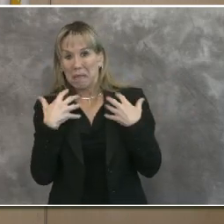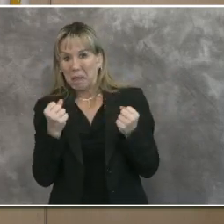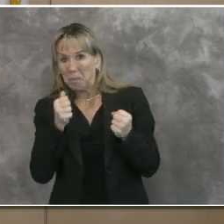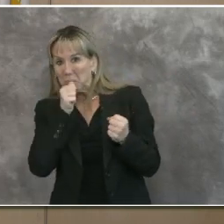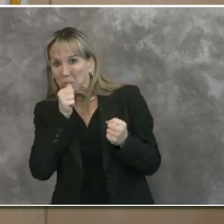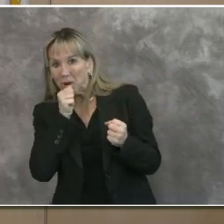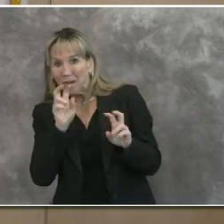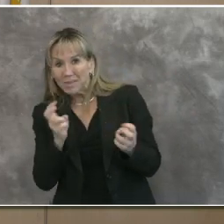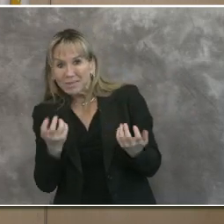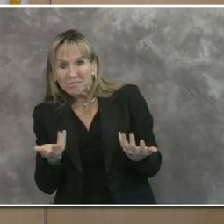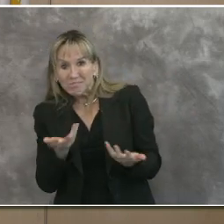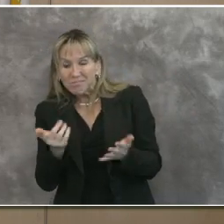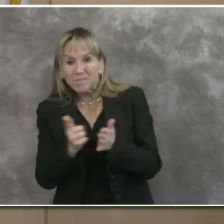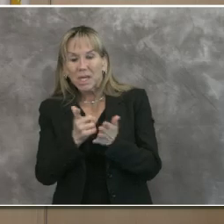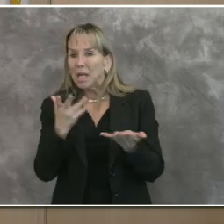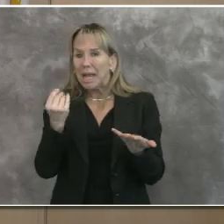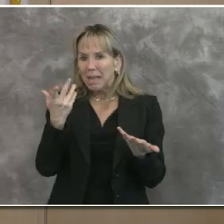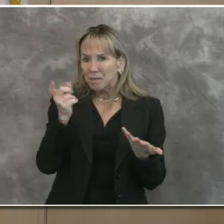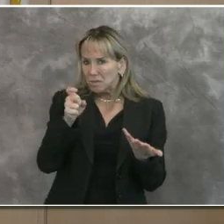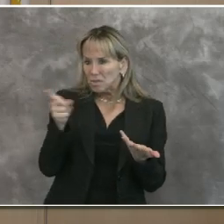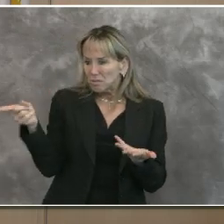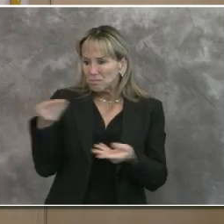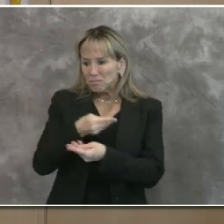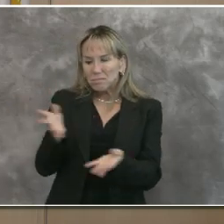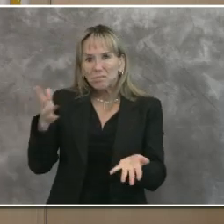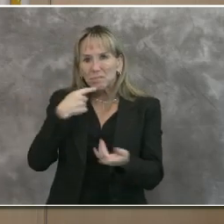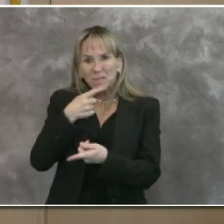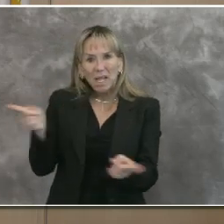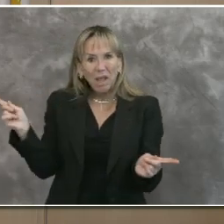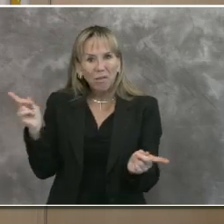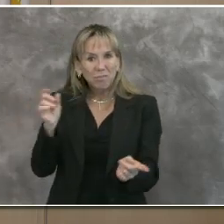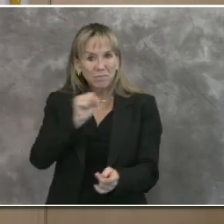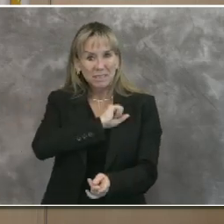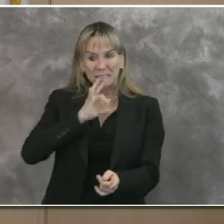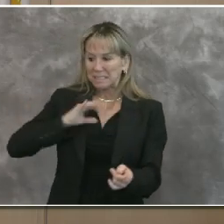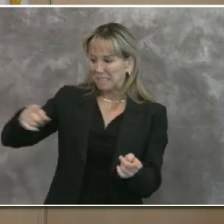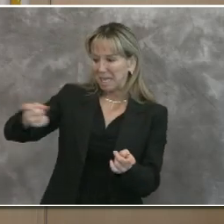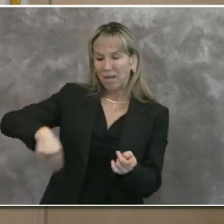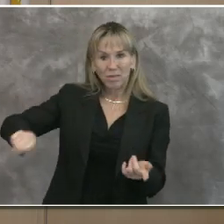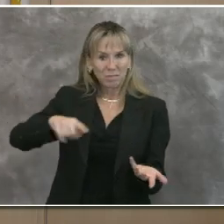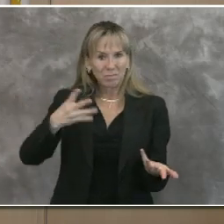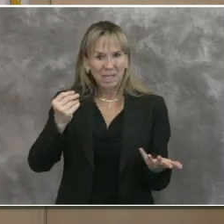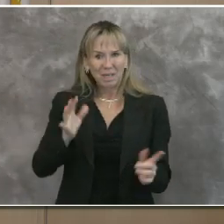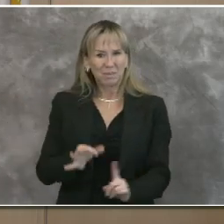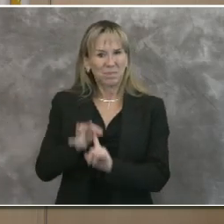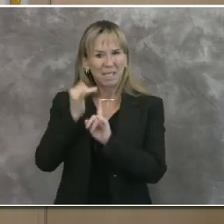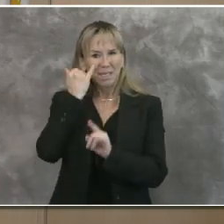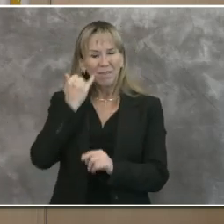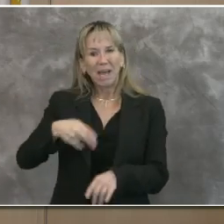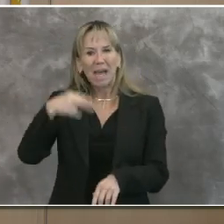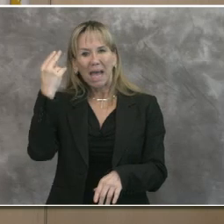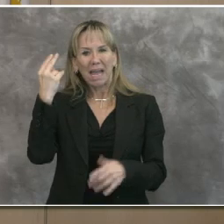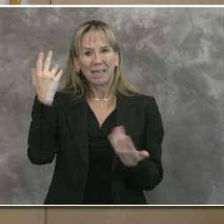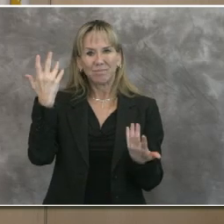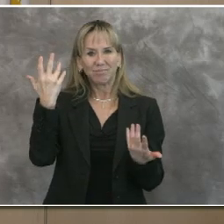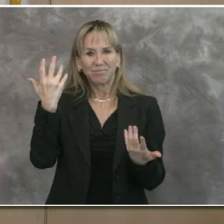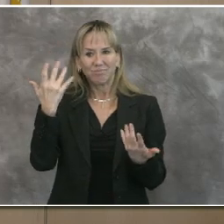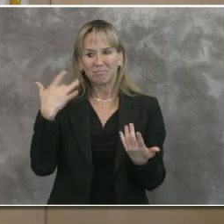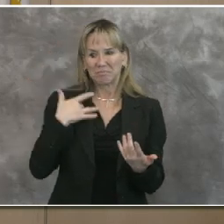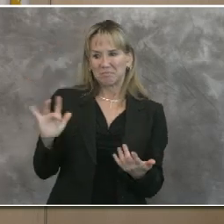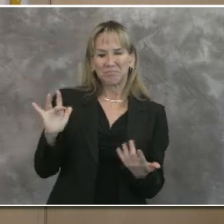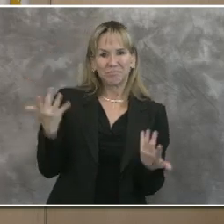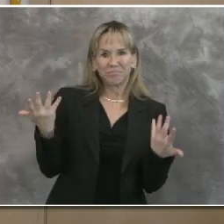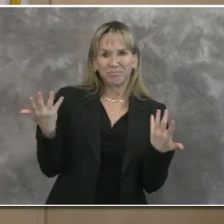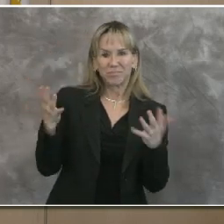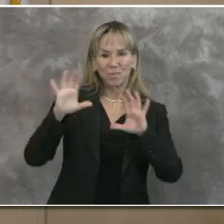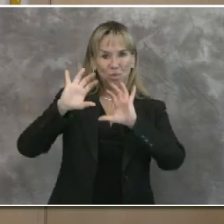public obligation to tell the rest of the staff, particularly if they are in a high-risk group, like someone who has an